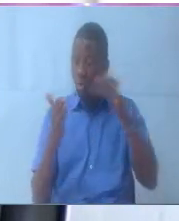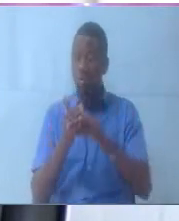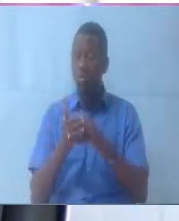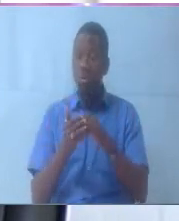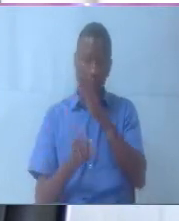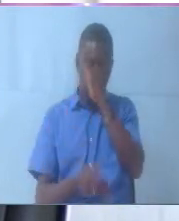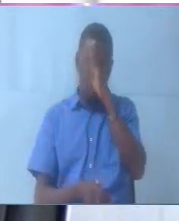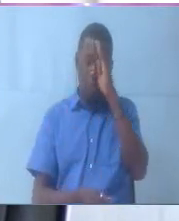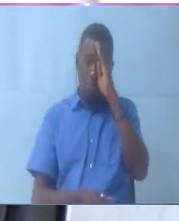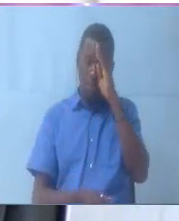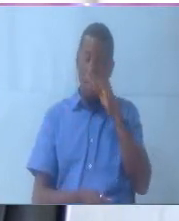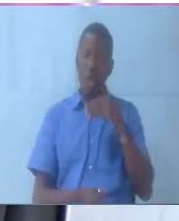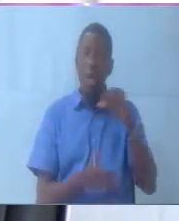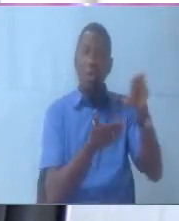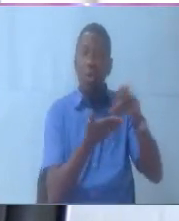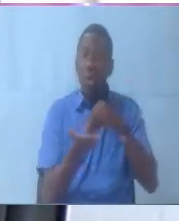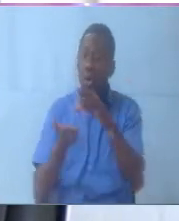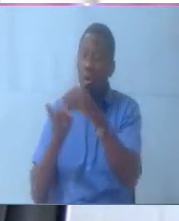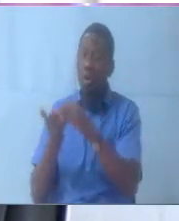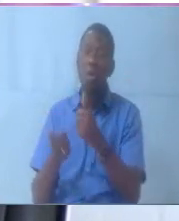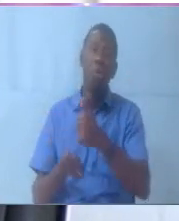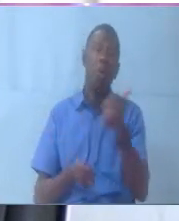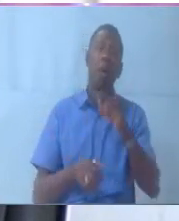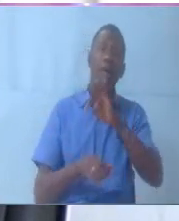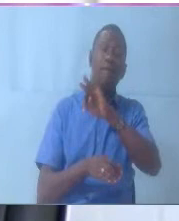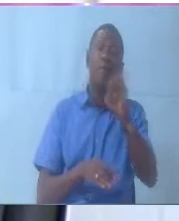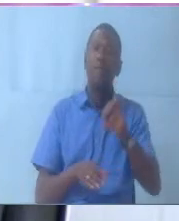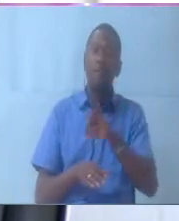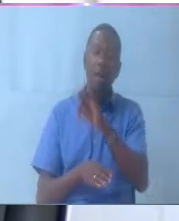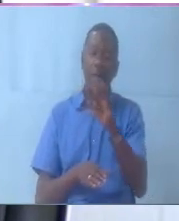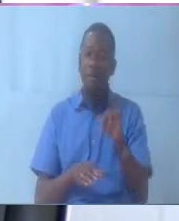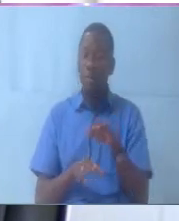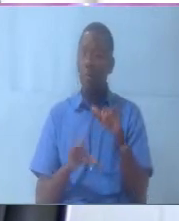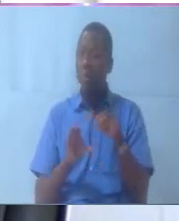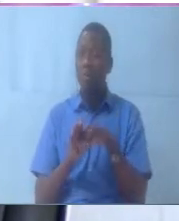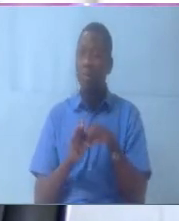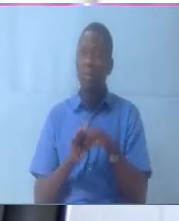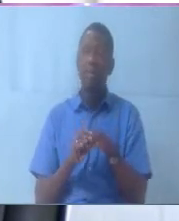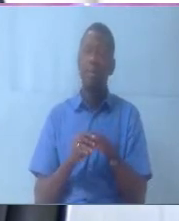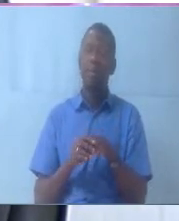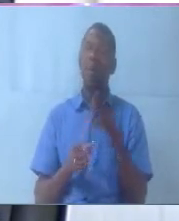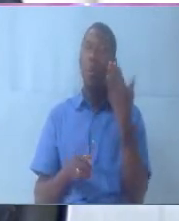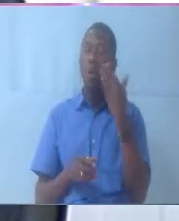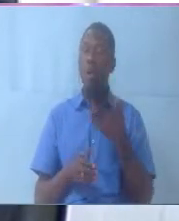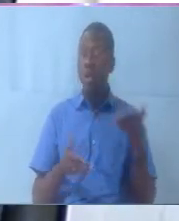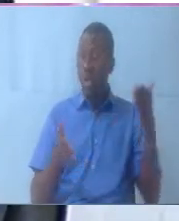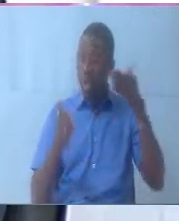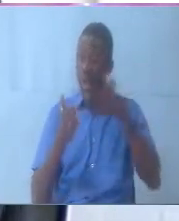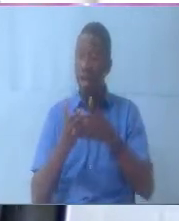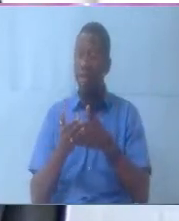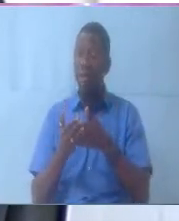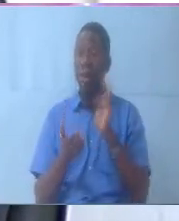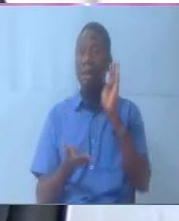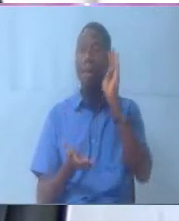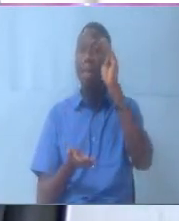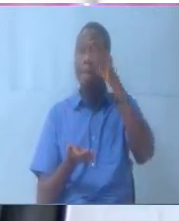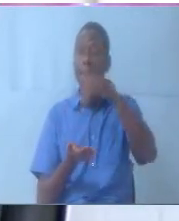collected some other family members. When they arrived at Brikama, they told him, well, they have gone to Banjul.